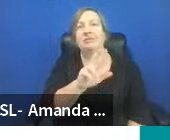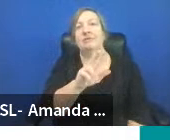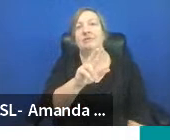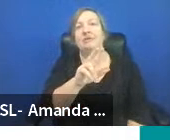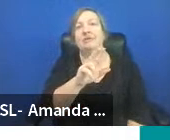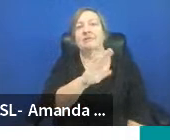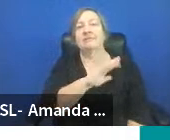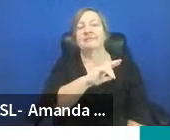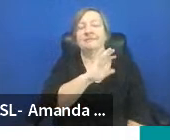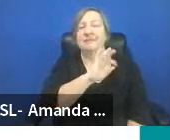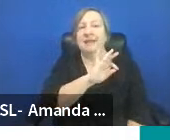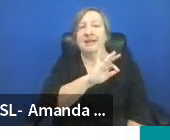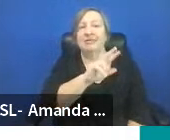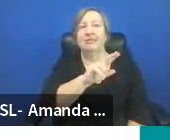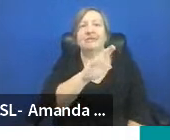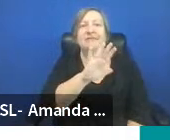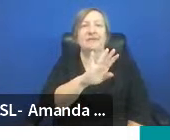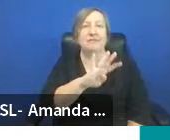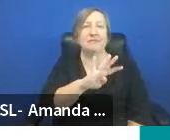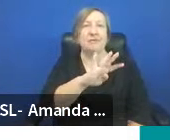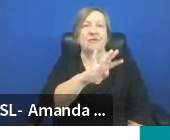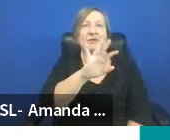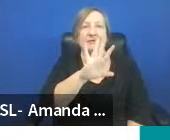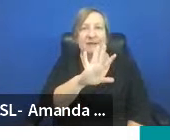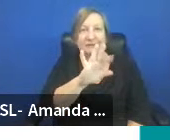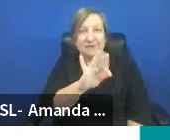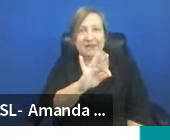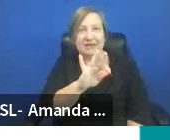993-5459-6043, as well as a passcode, which is